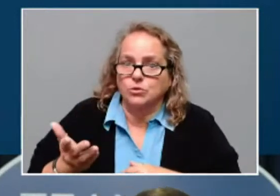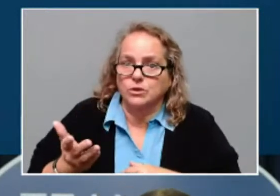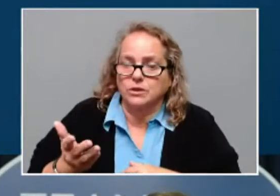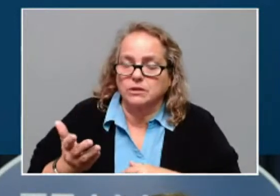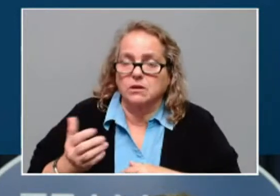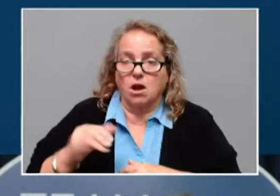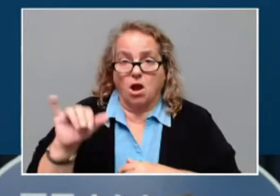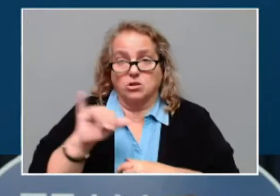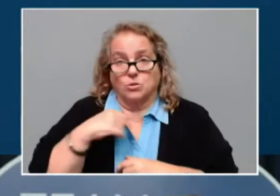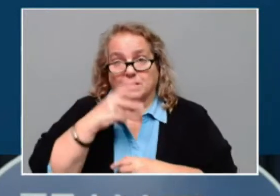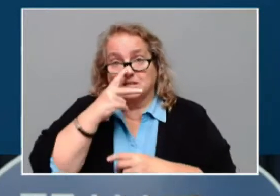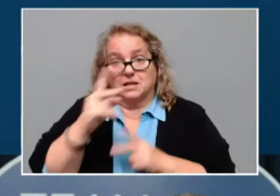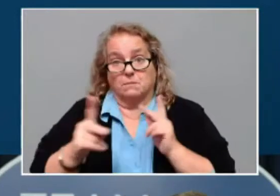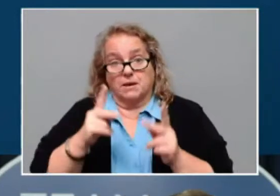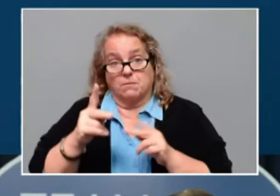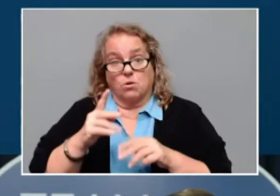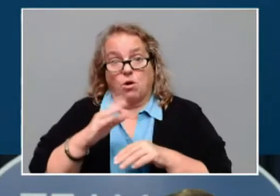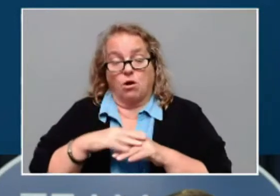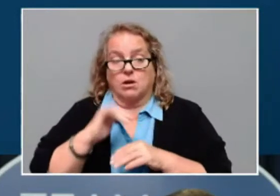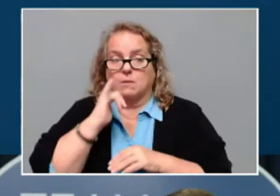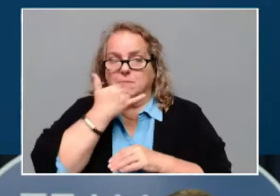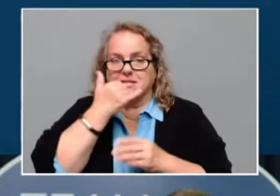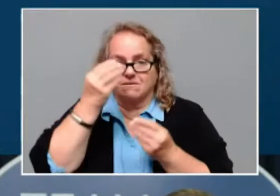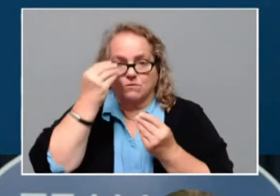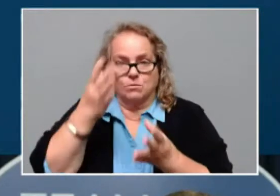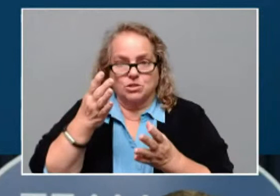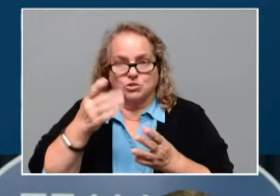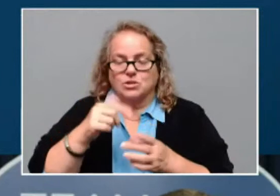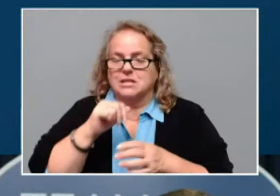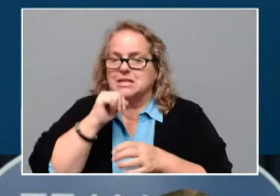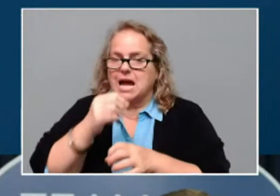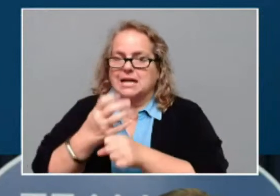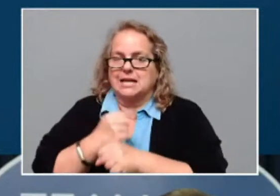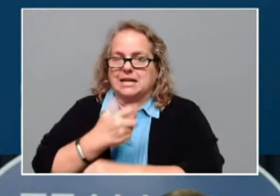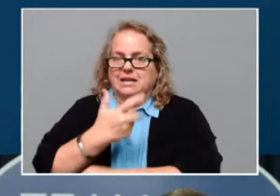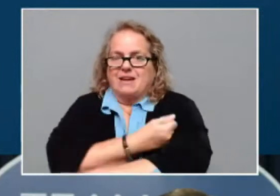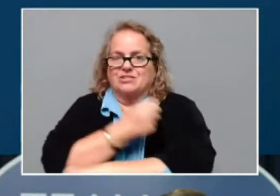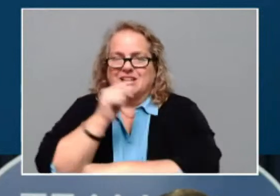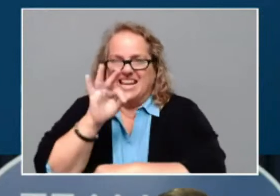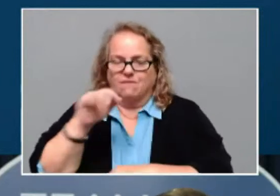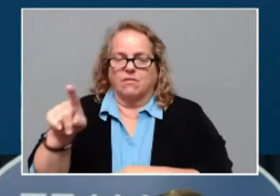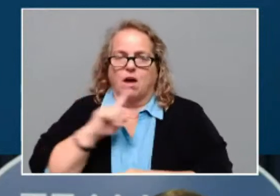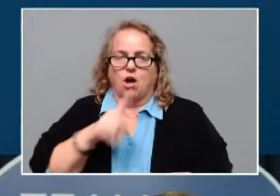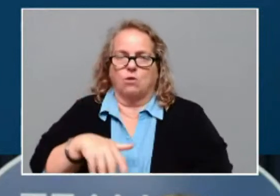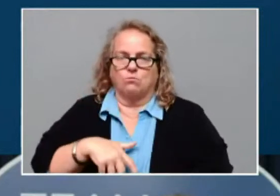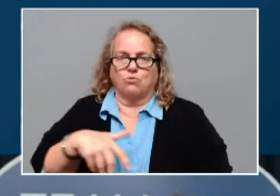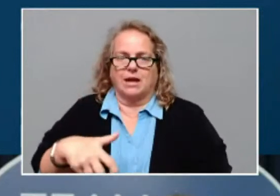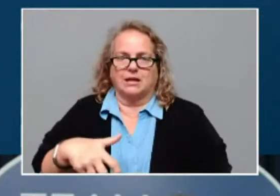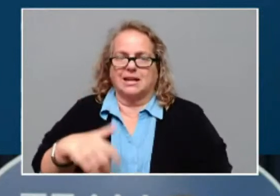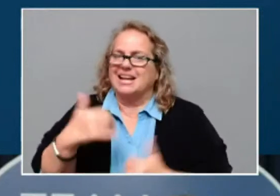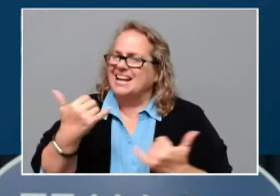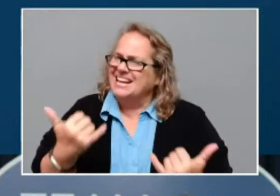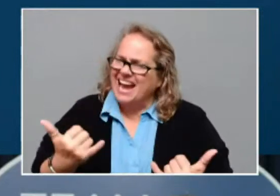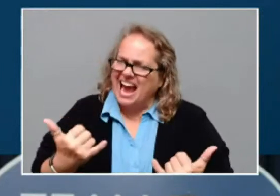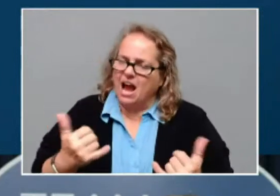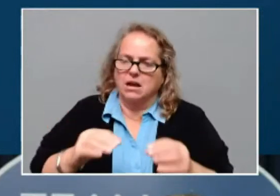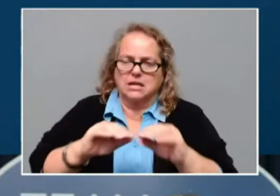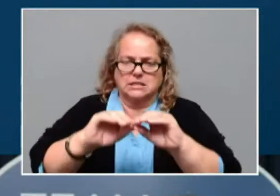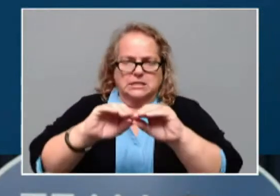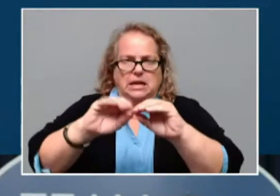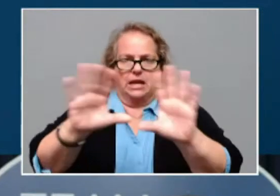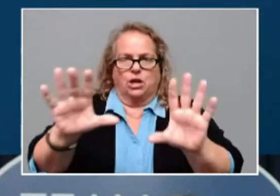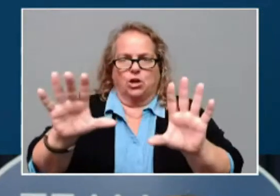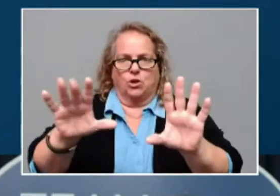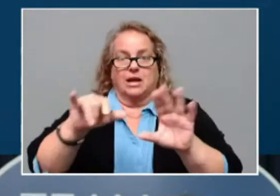on misinformation, not getting vaccinated if they are pregnant. It is now absolutely clear that if you are pregnant,